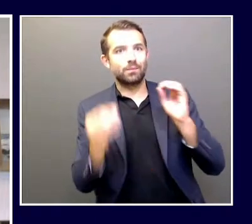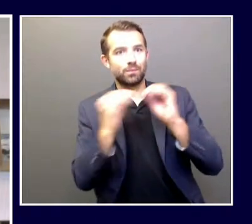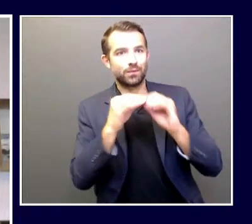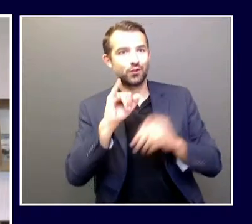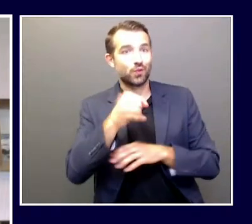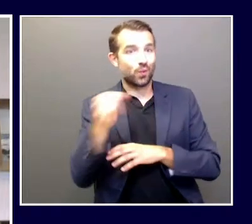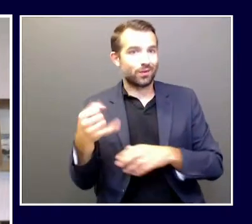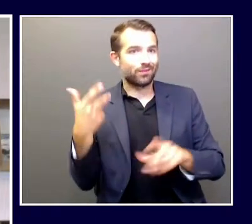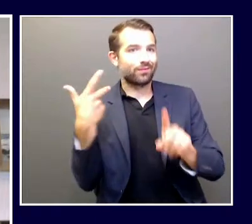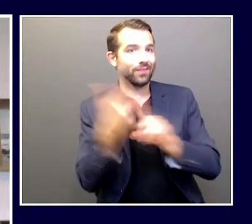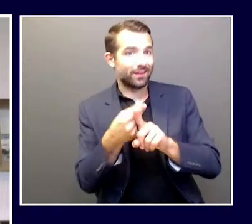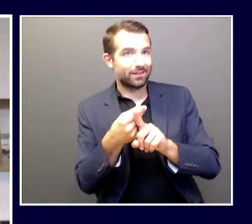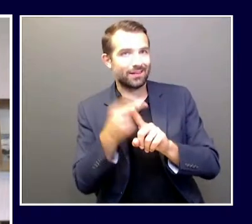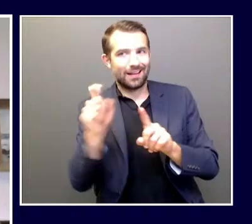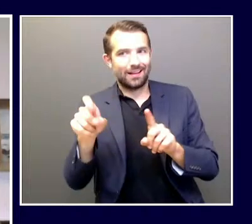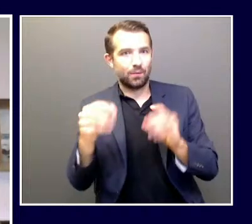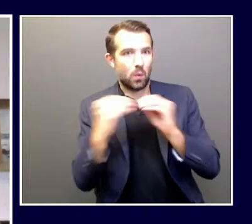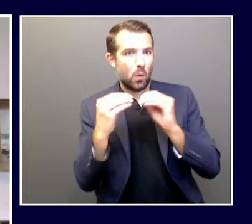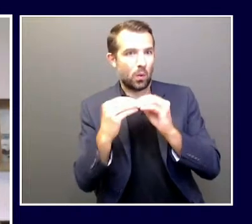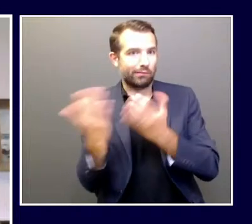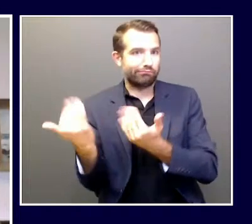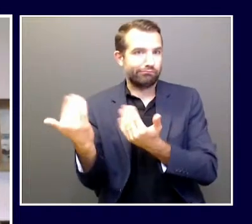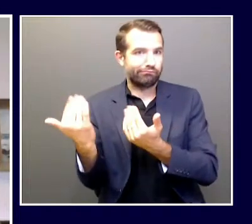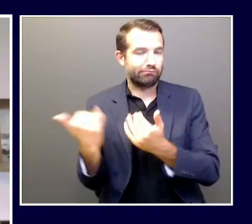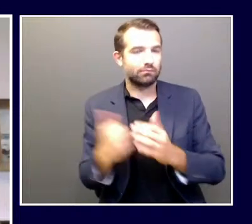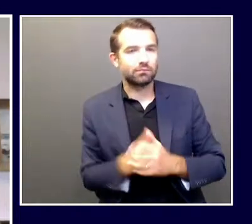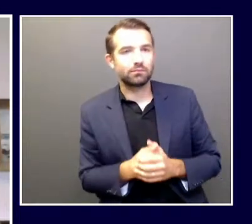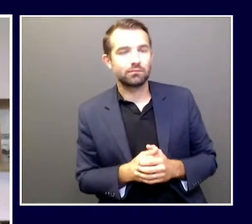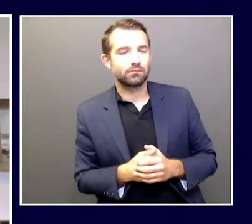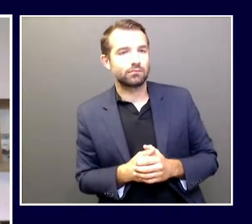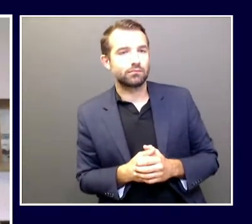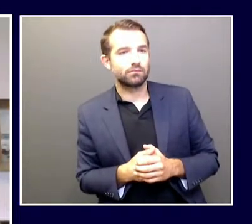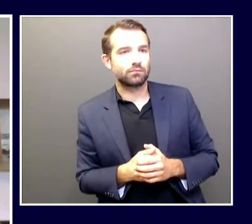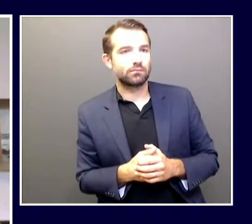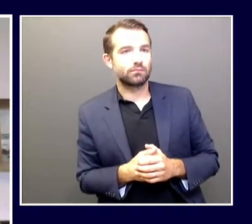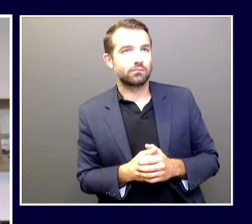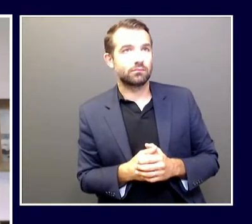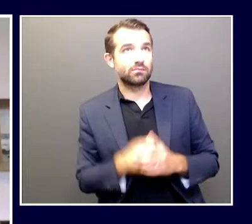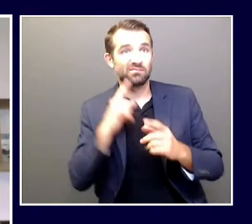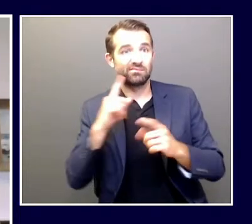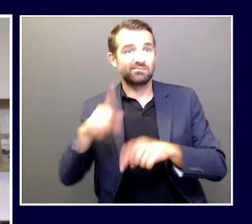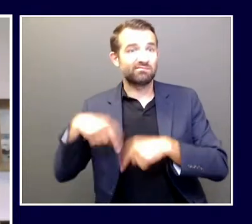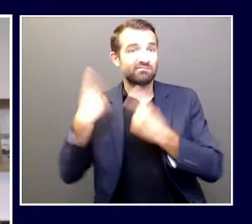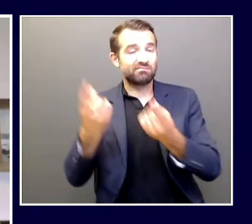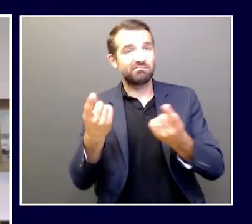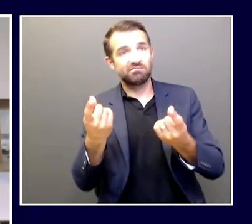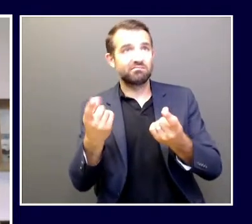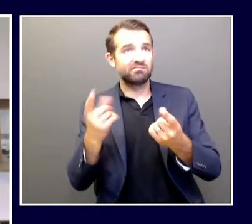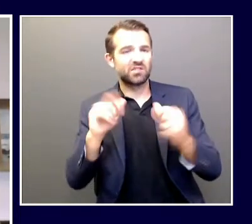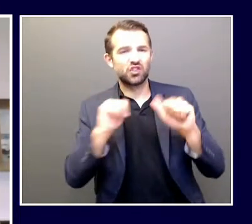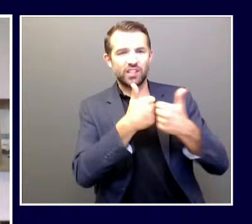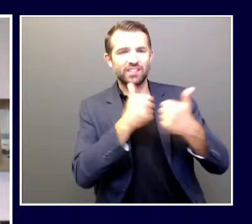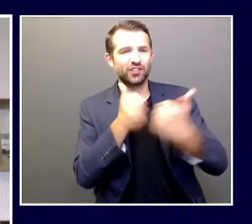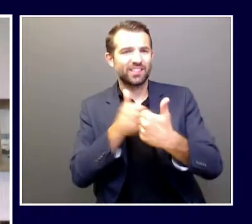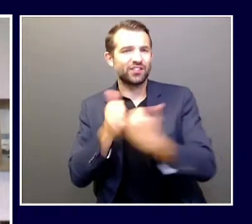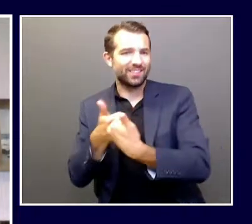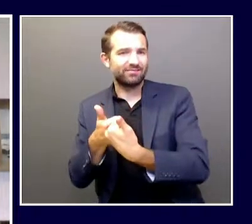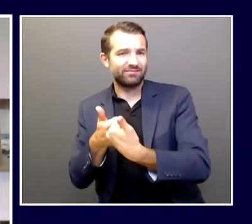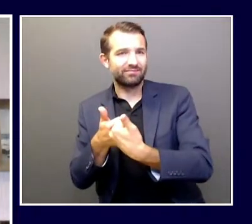fail. There have been some ongoing challenges, I'll call them, with J&J's facility in